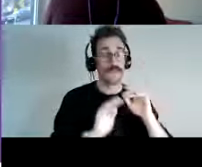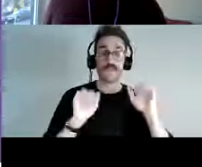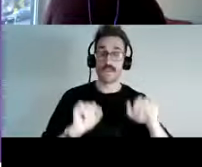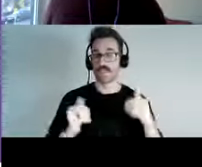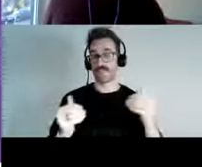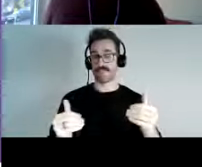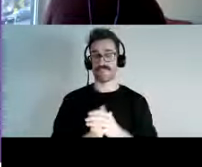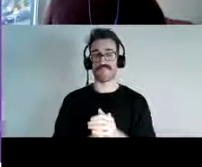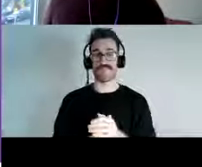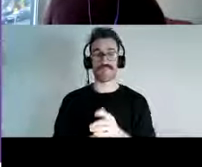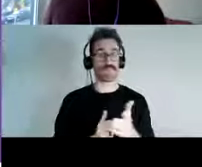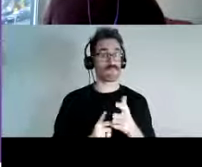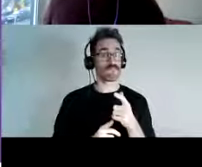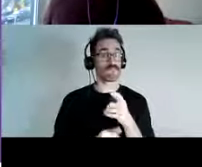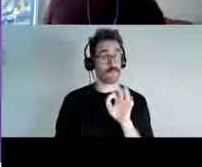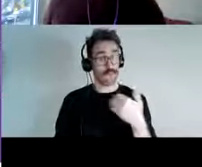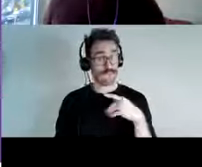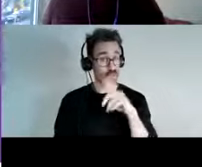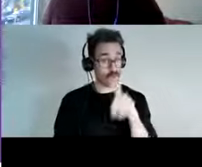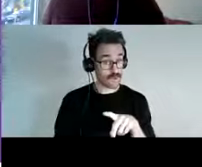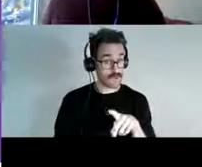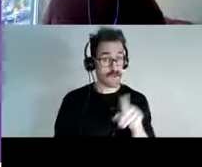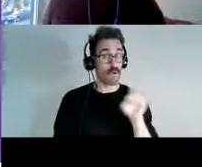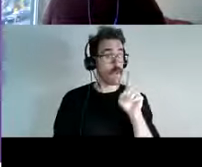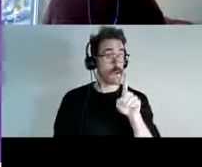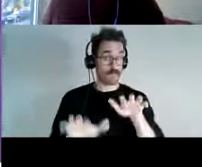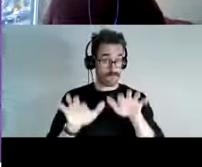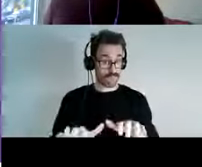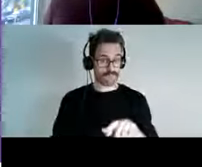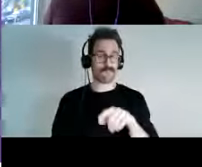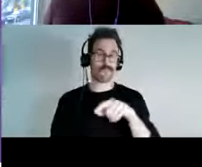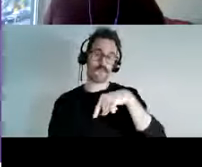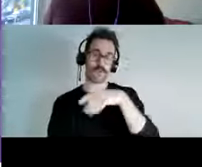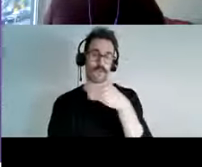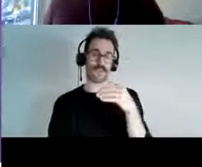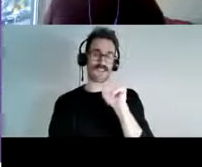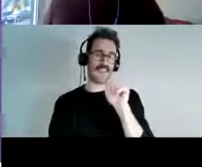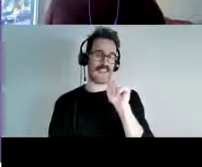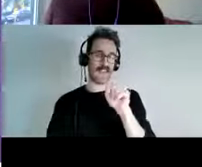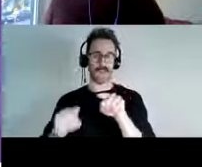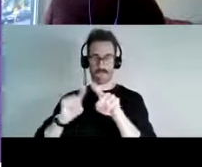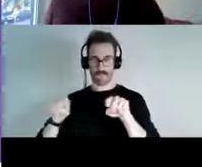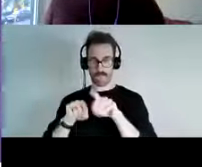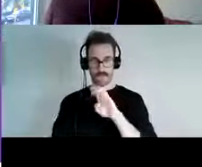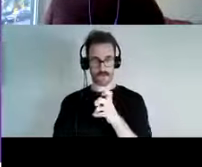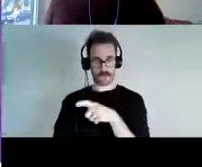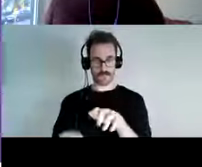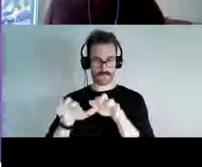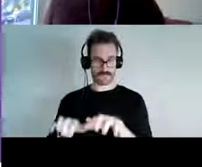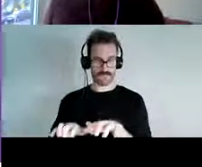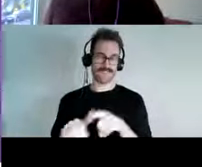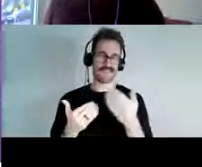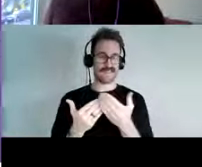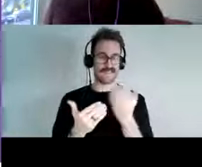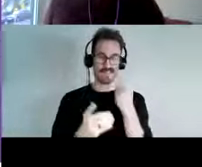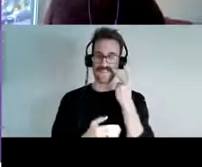to post your questions to the panel only in the question and answer box. It makes it a little bit easier for us to navigate where